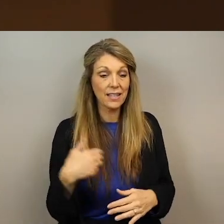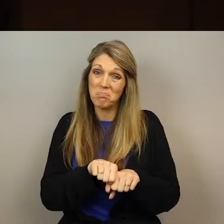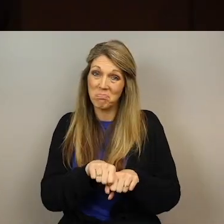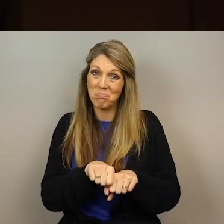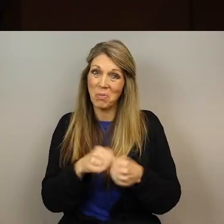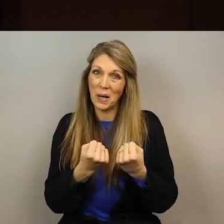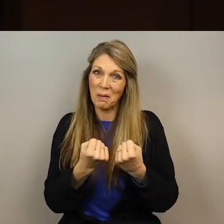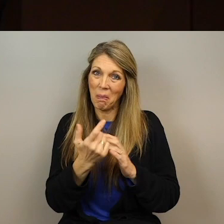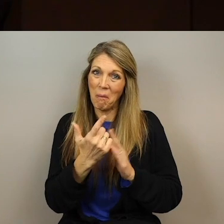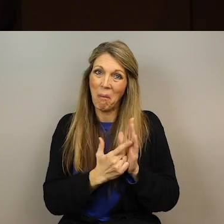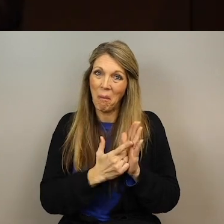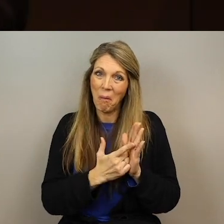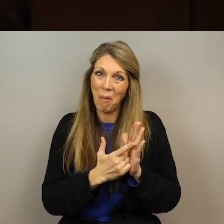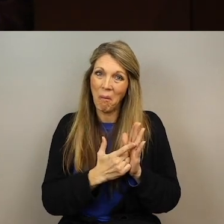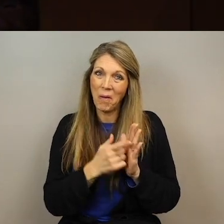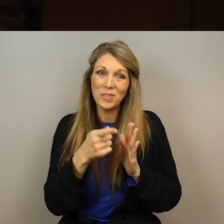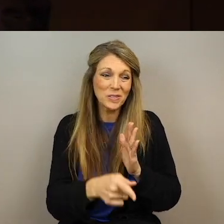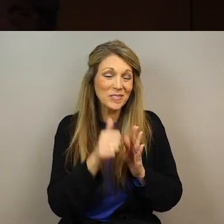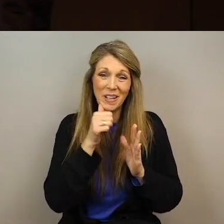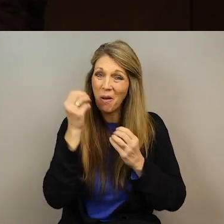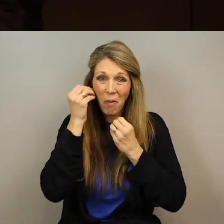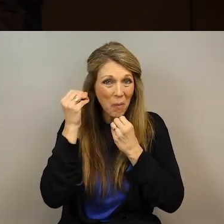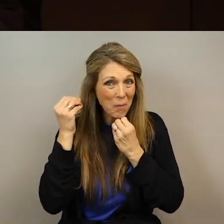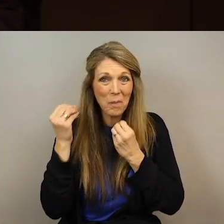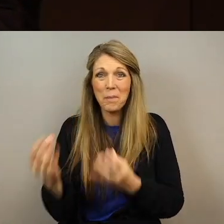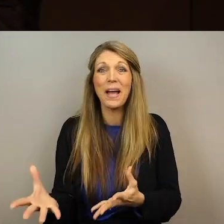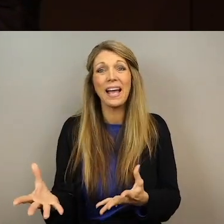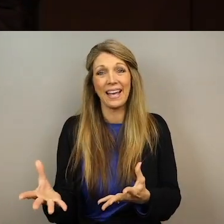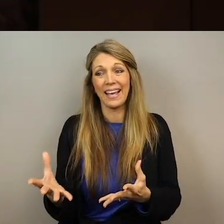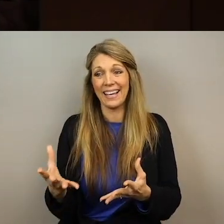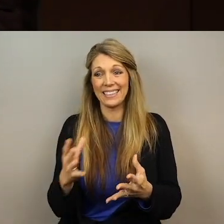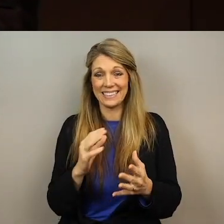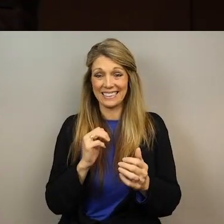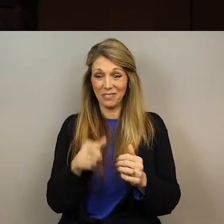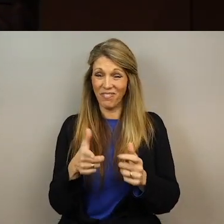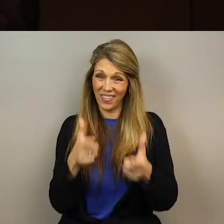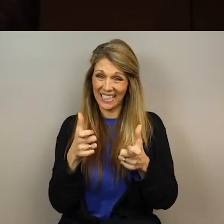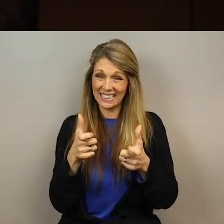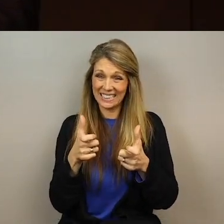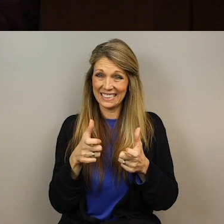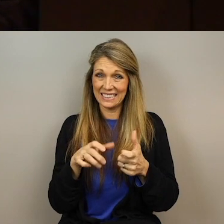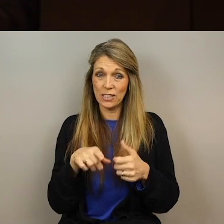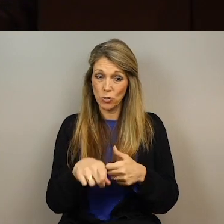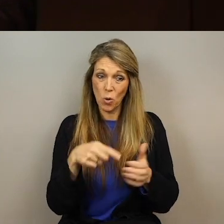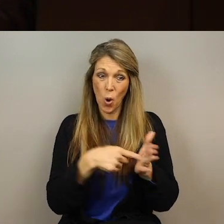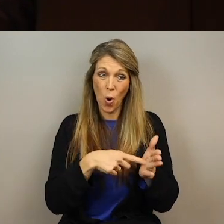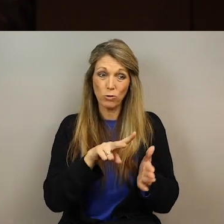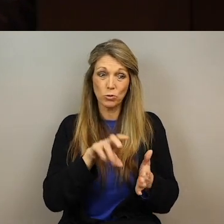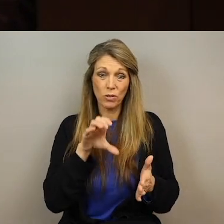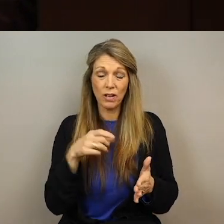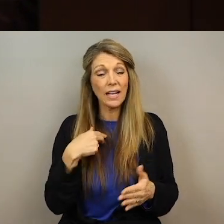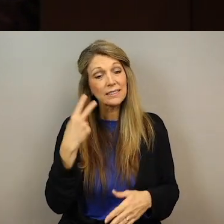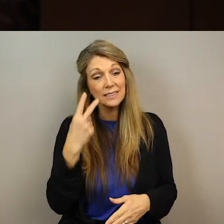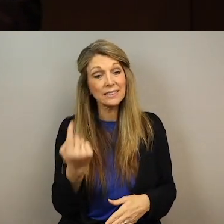lady, you are guilty of not obeying the speed limit. You owe $200. I see that someone has given